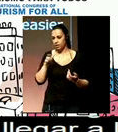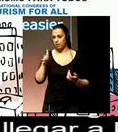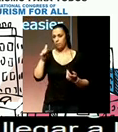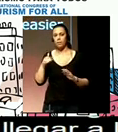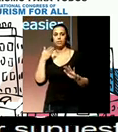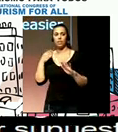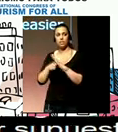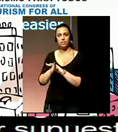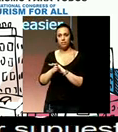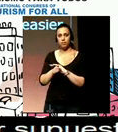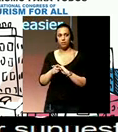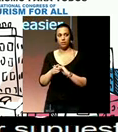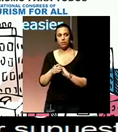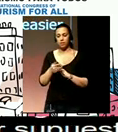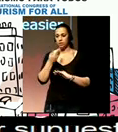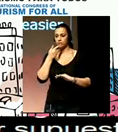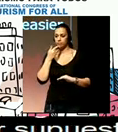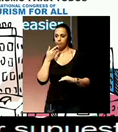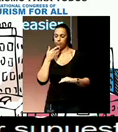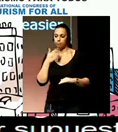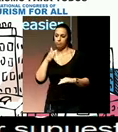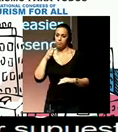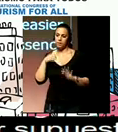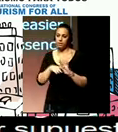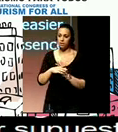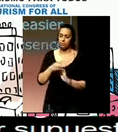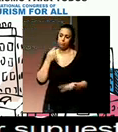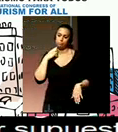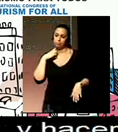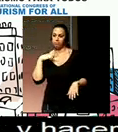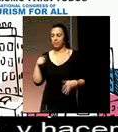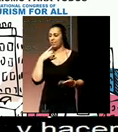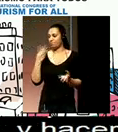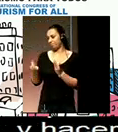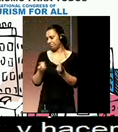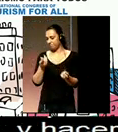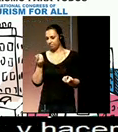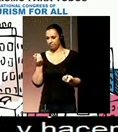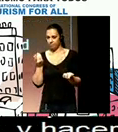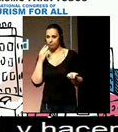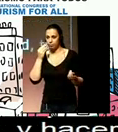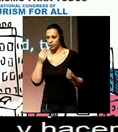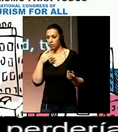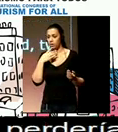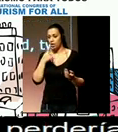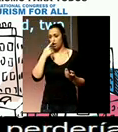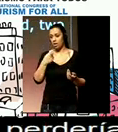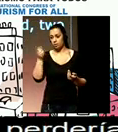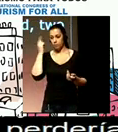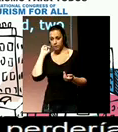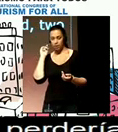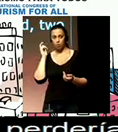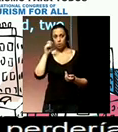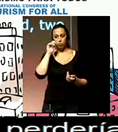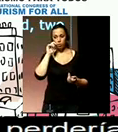some of that essence. Now, last year, 2 people actually died. 2 tourists fell from this rock. So there has been much